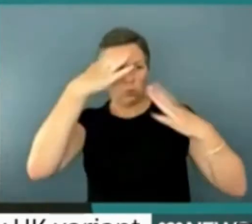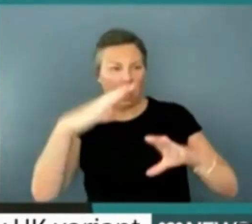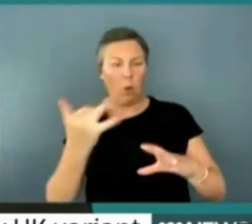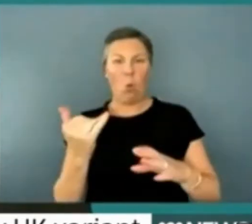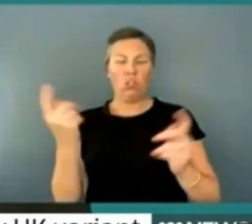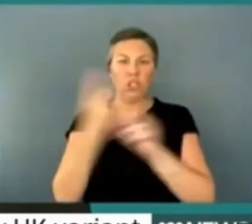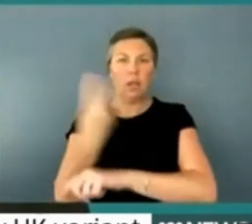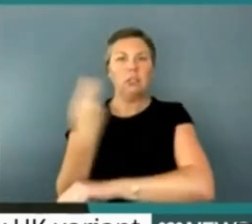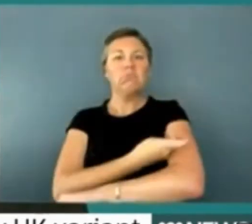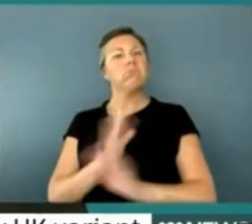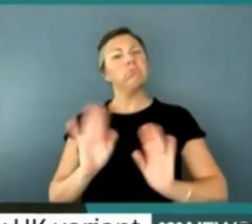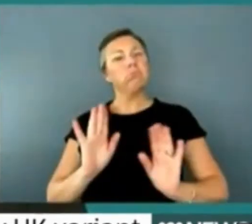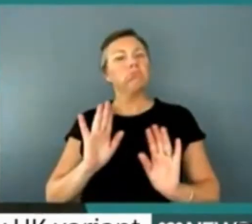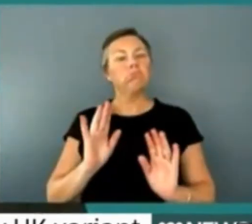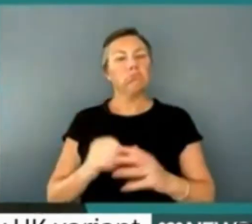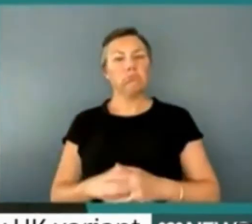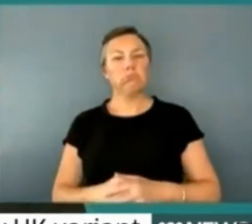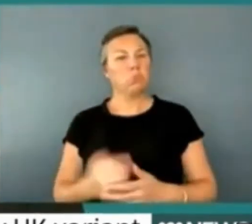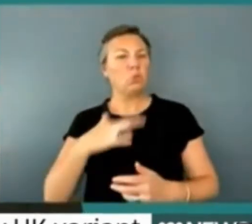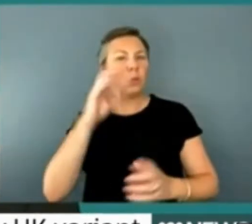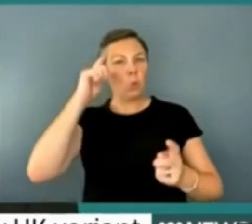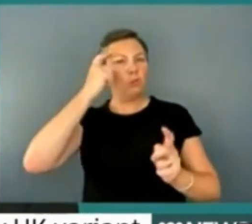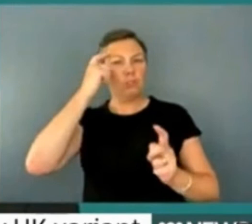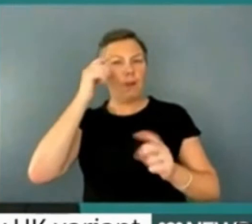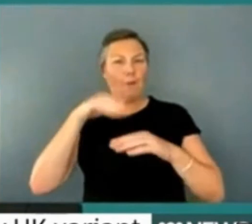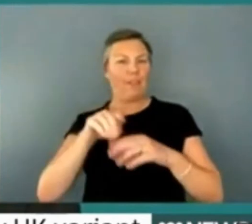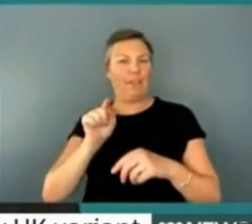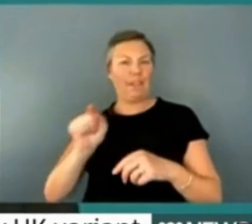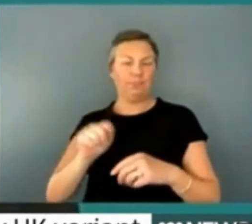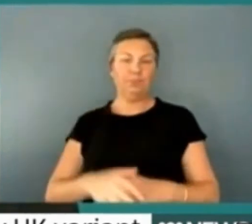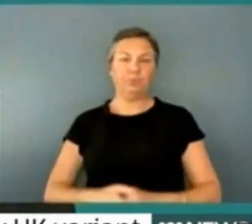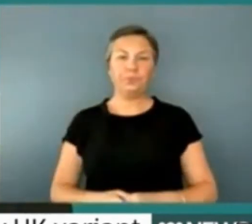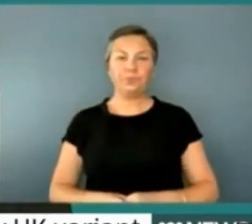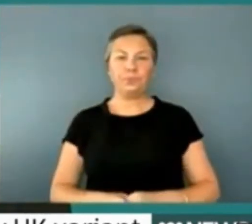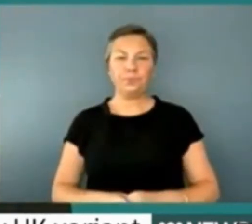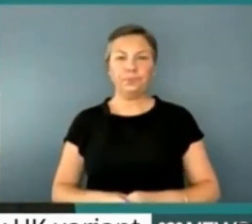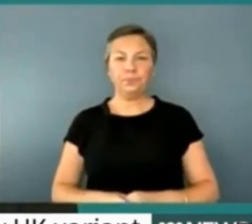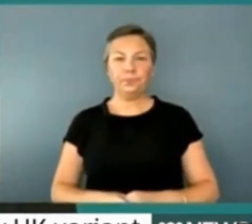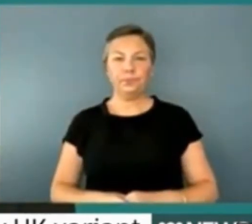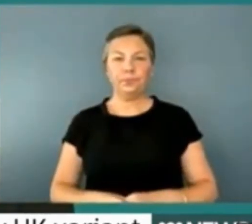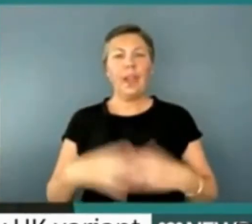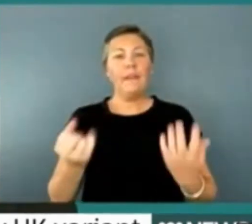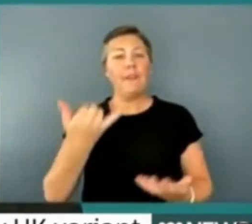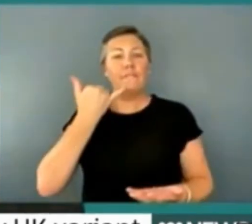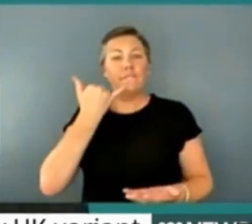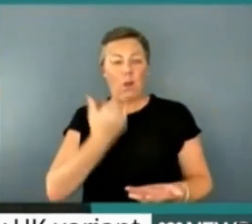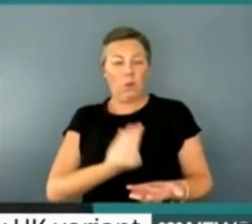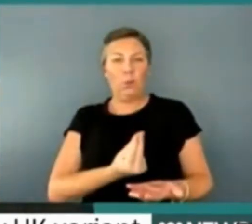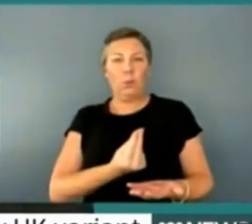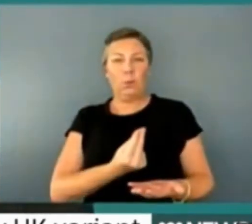concerned about people coming from the UK. So I've got Claire is on the